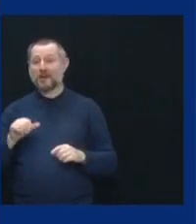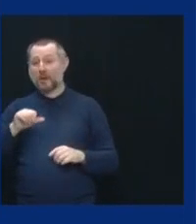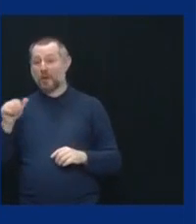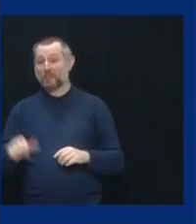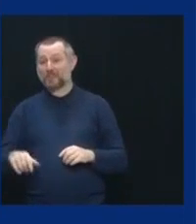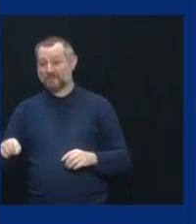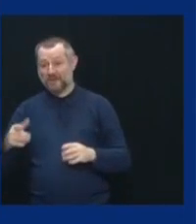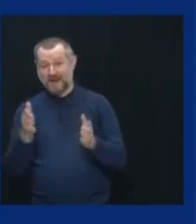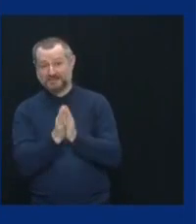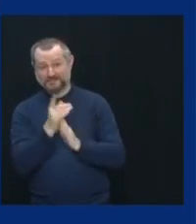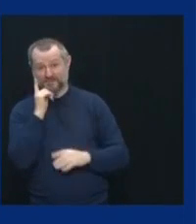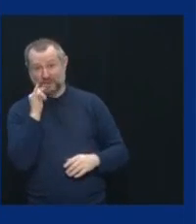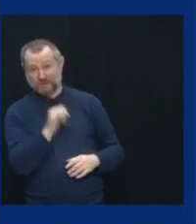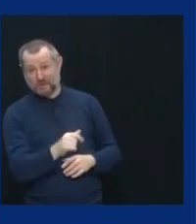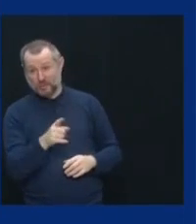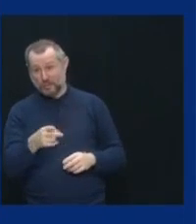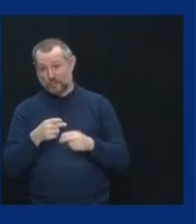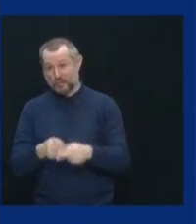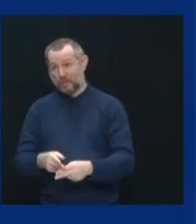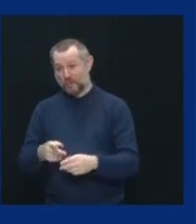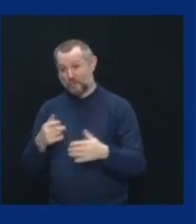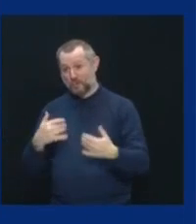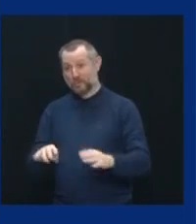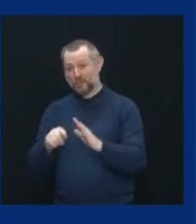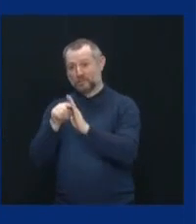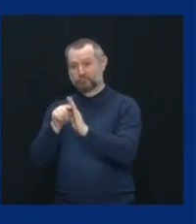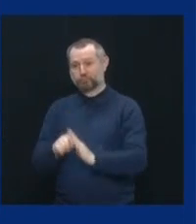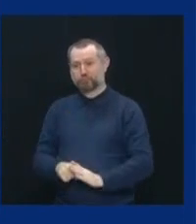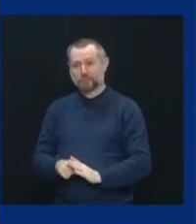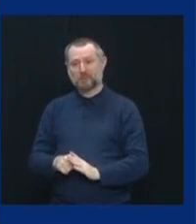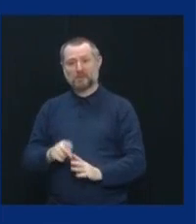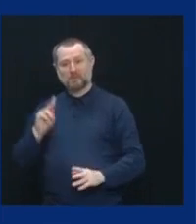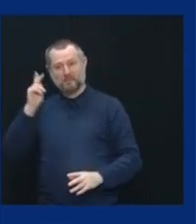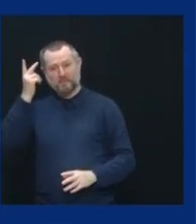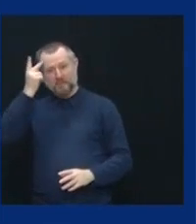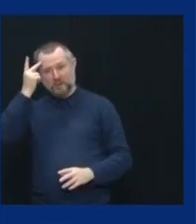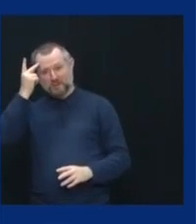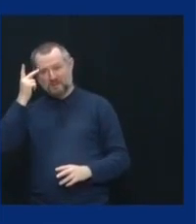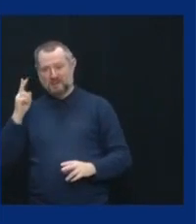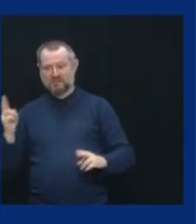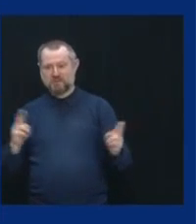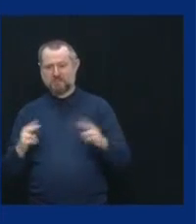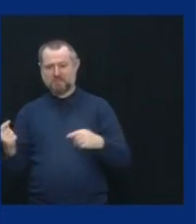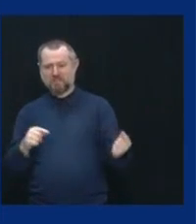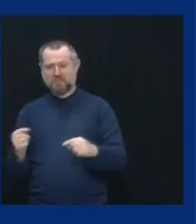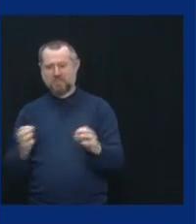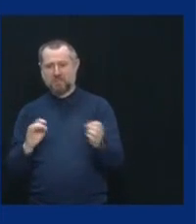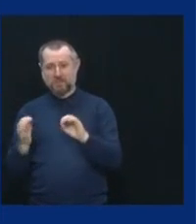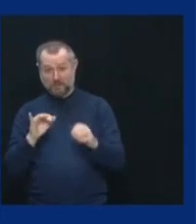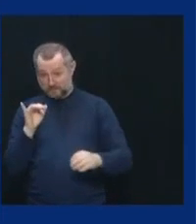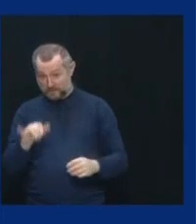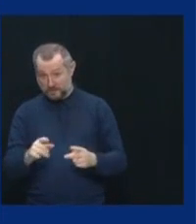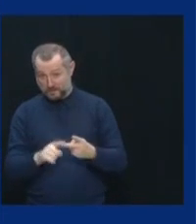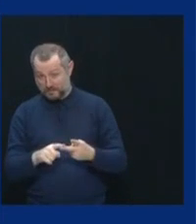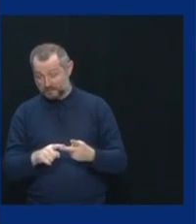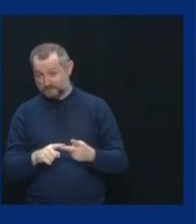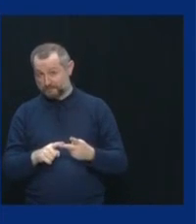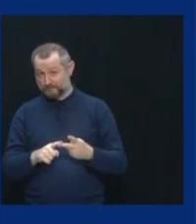this as toxic political payback. And the second thing that goes with that